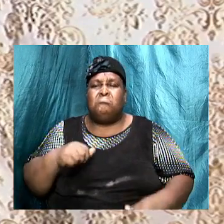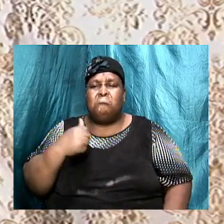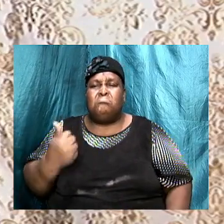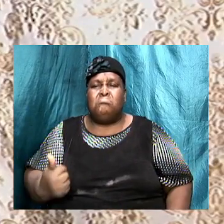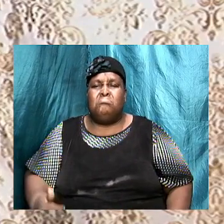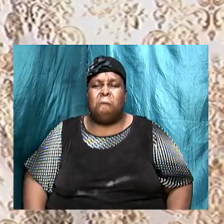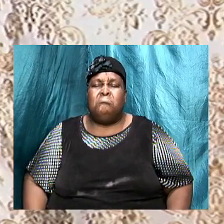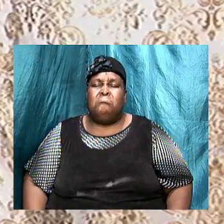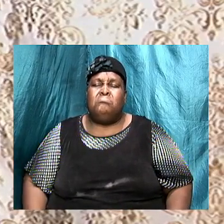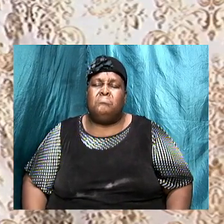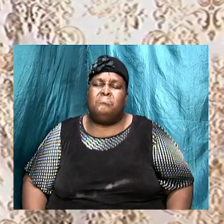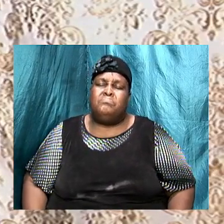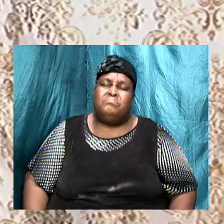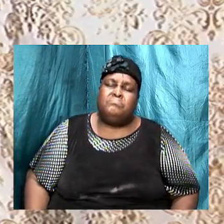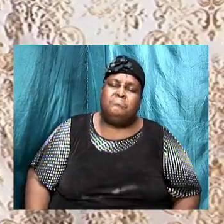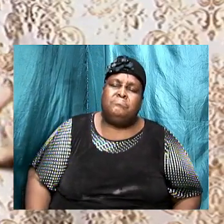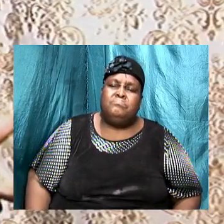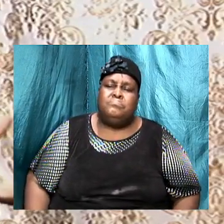So